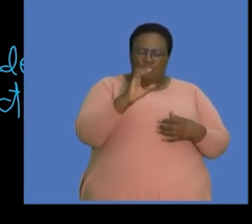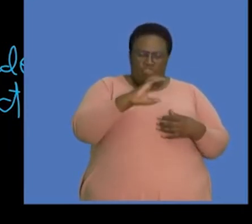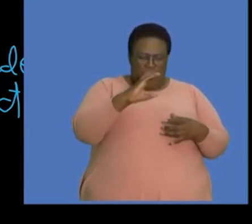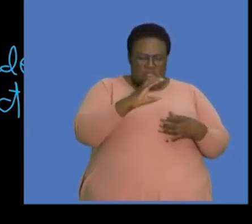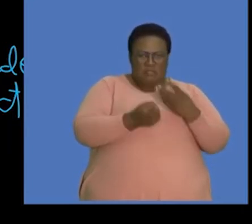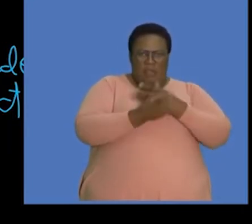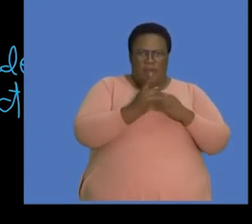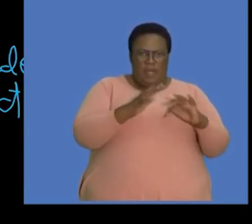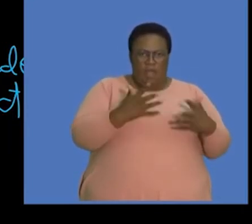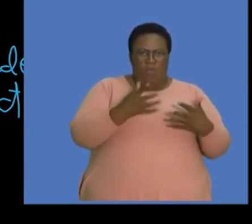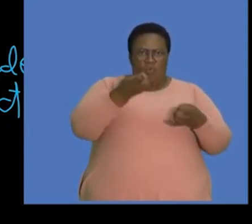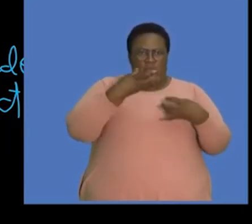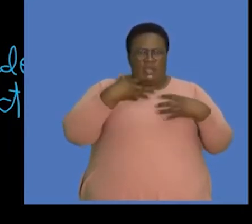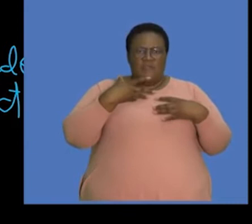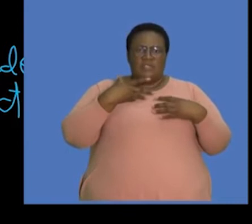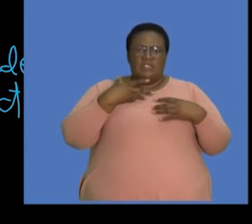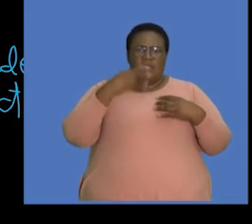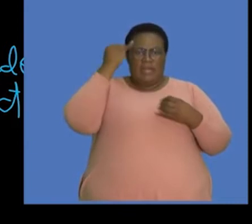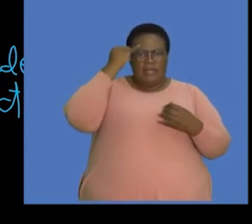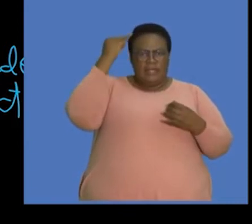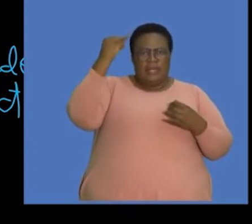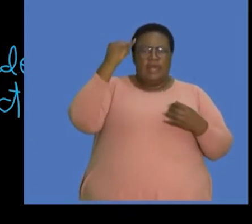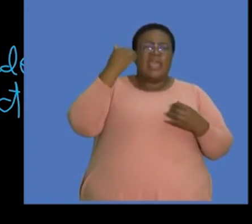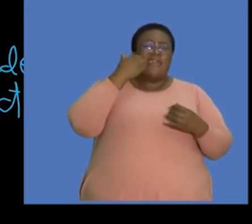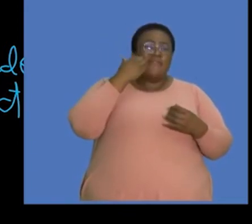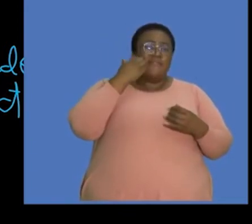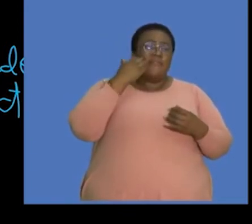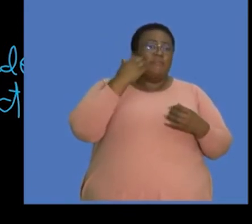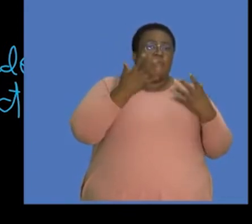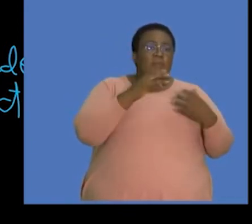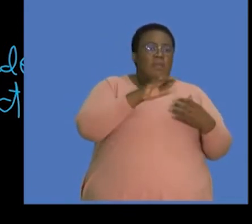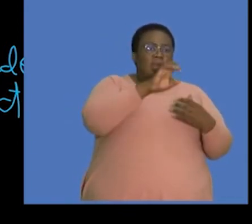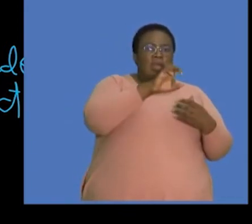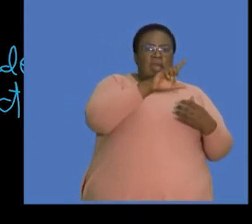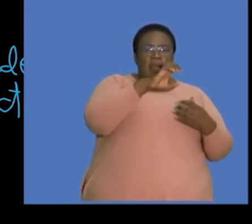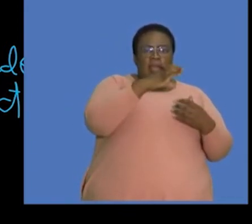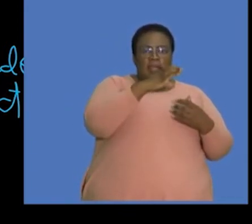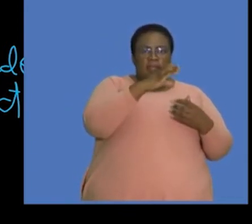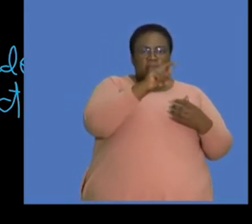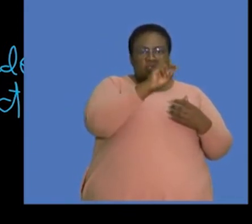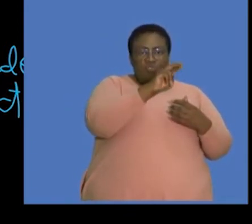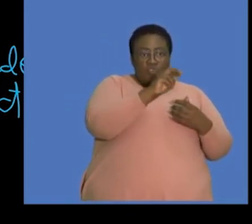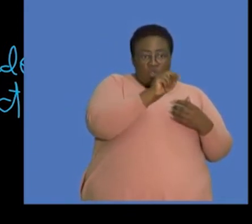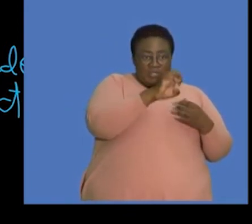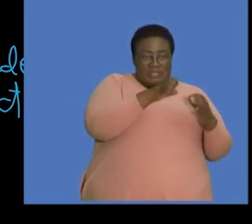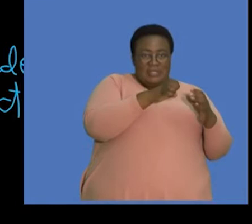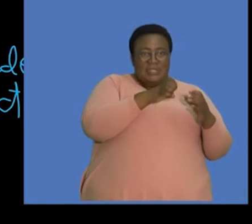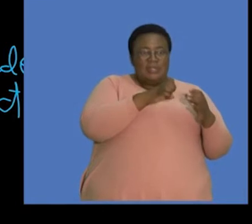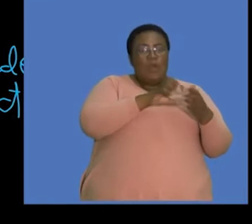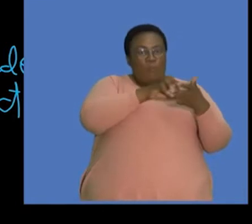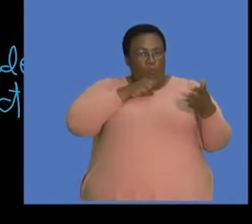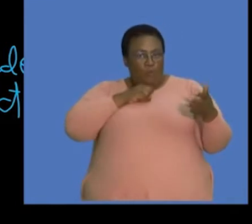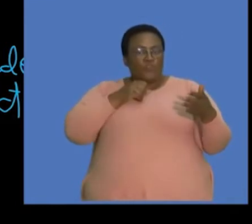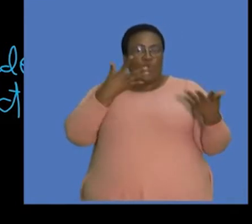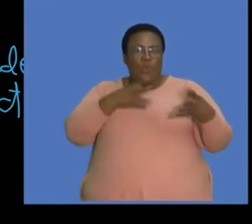charge arises, it will give us an indication of whether electrons were removed from it or electrons were actually